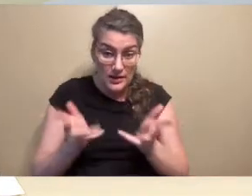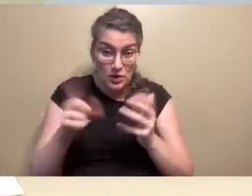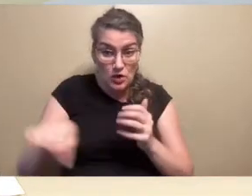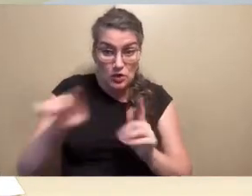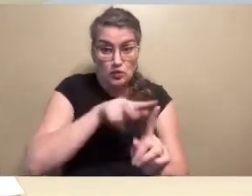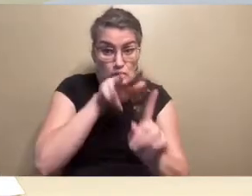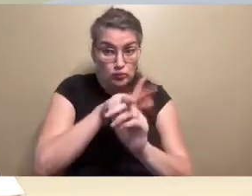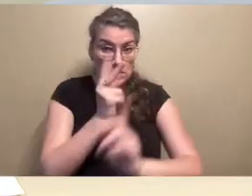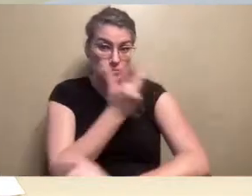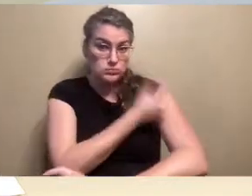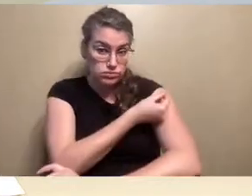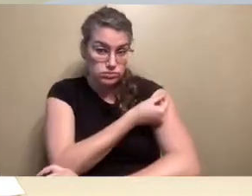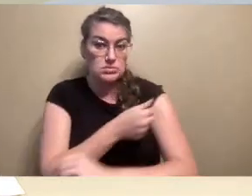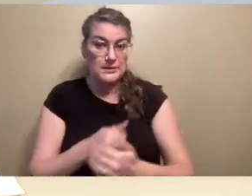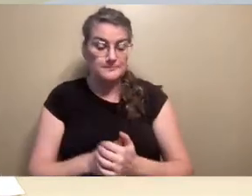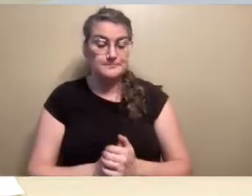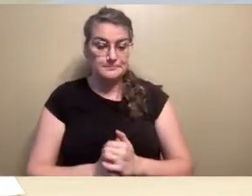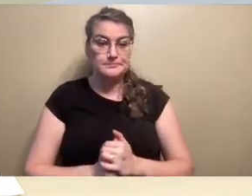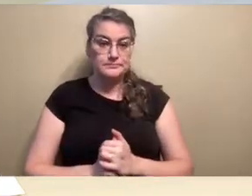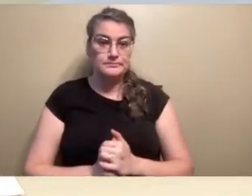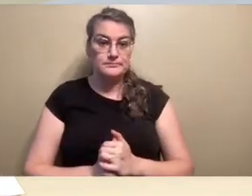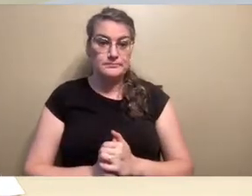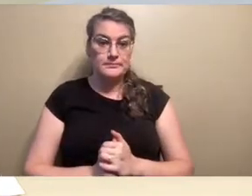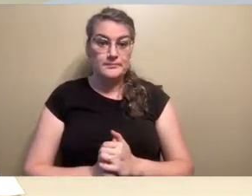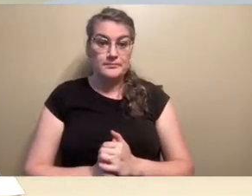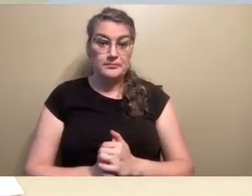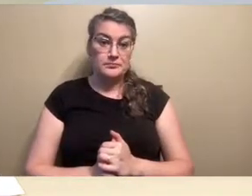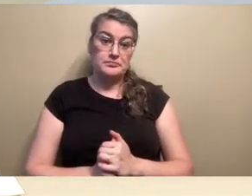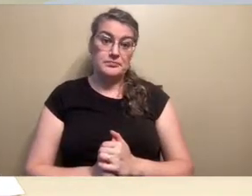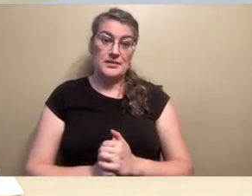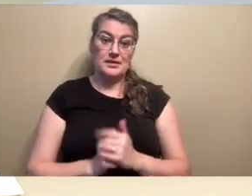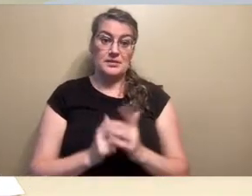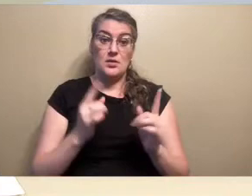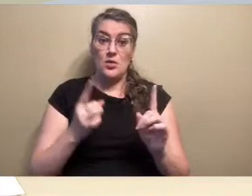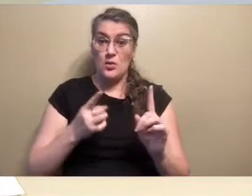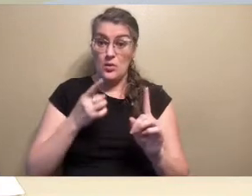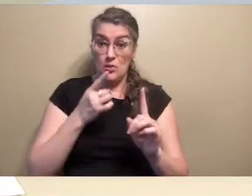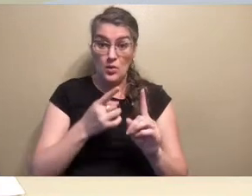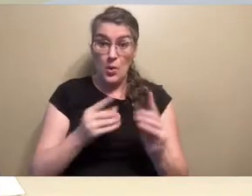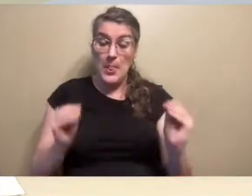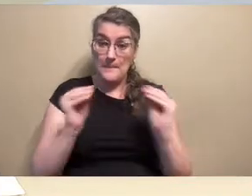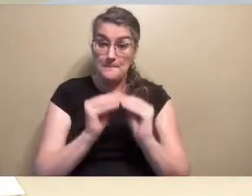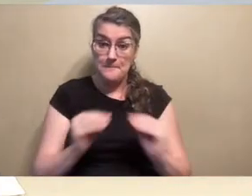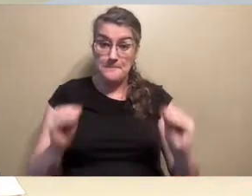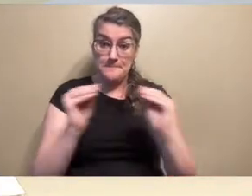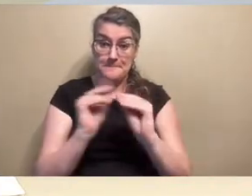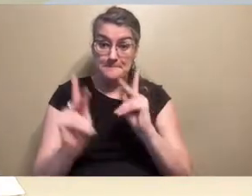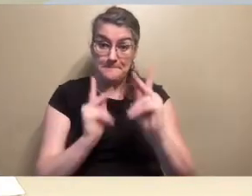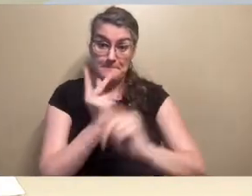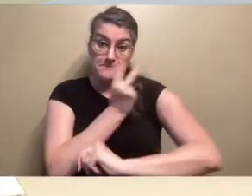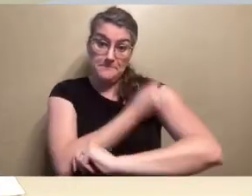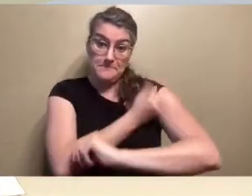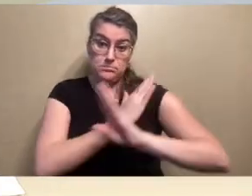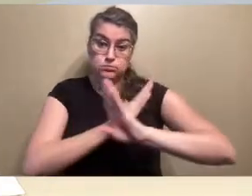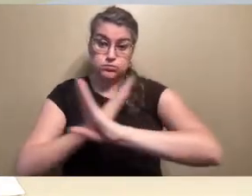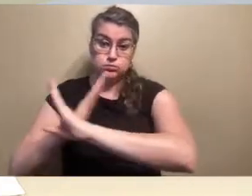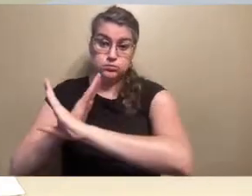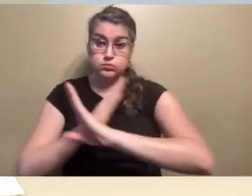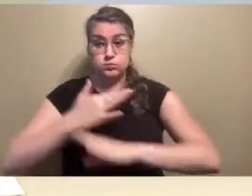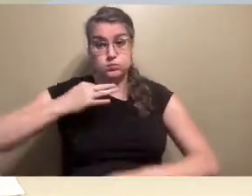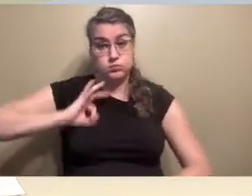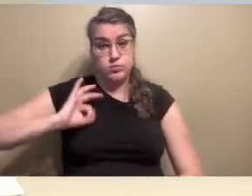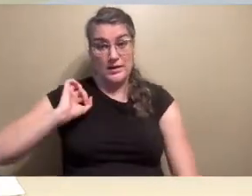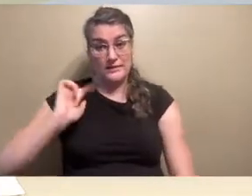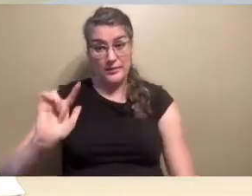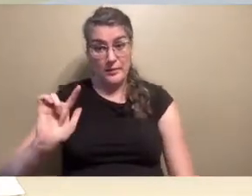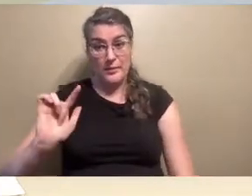highest number of fully vaccinated islanders, certainly the better, and it helps everyone. It helps those who have chosen